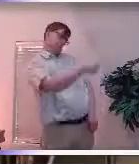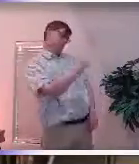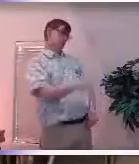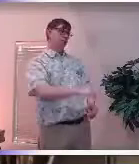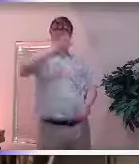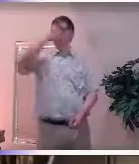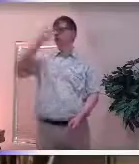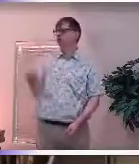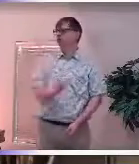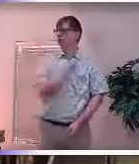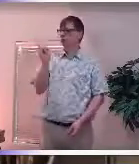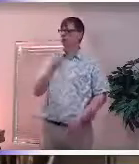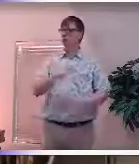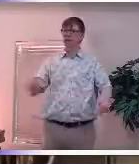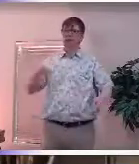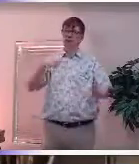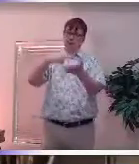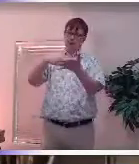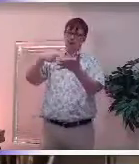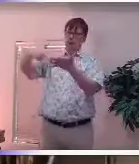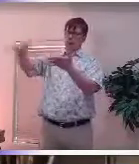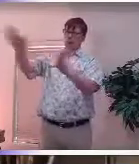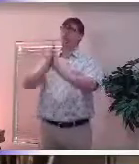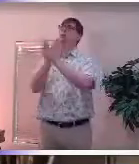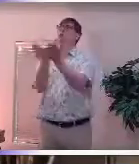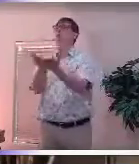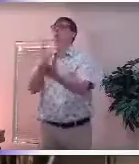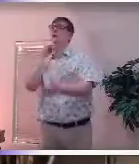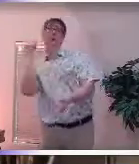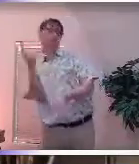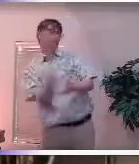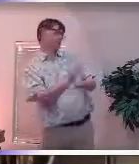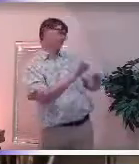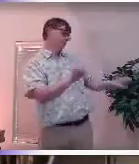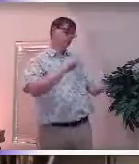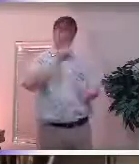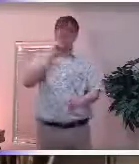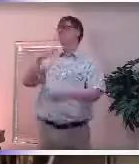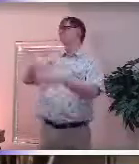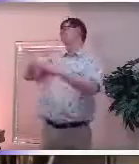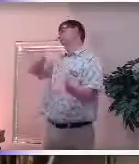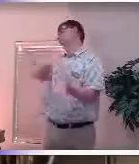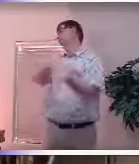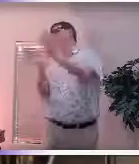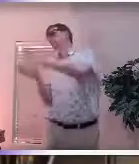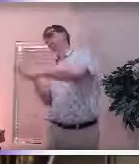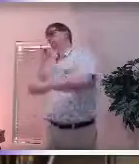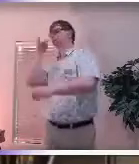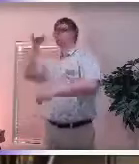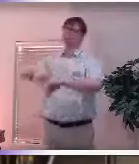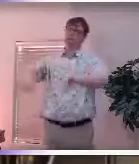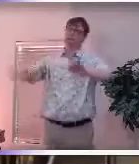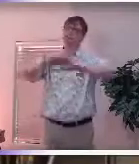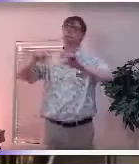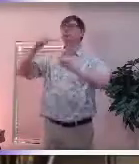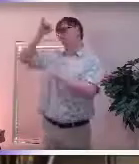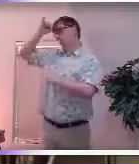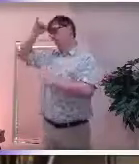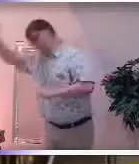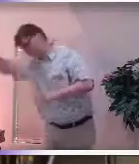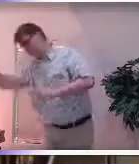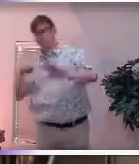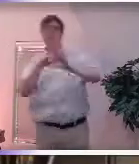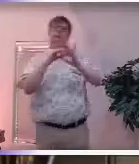before. He's the famous author and alternative medicine advocate. He is doing some amazing